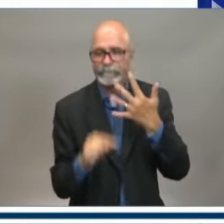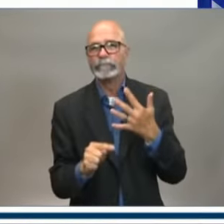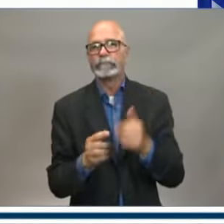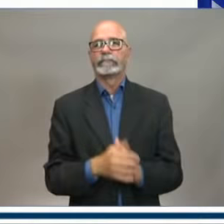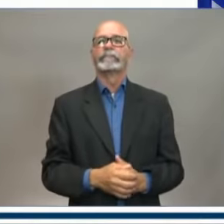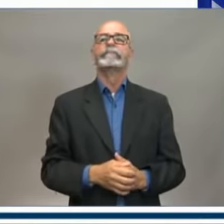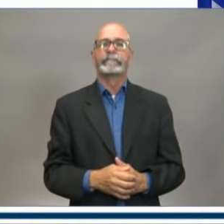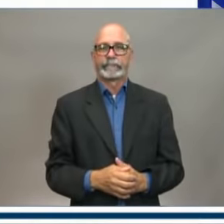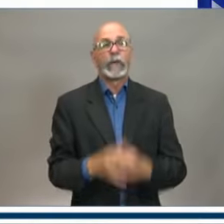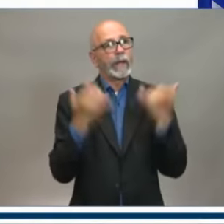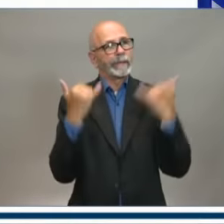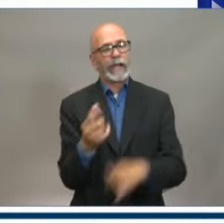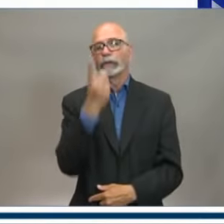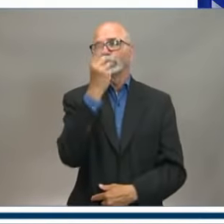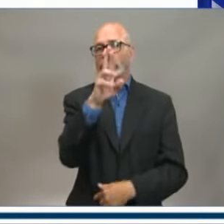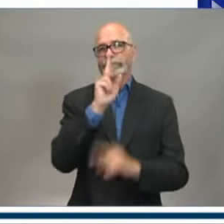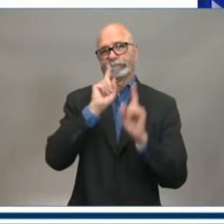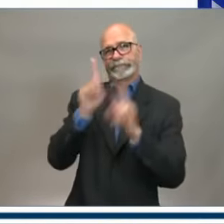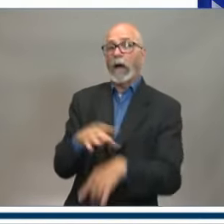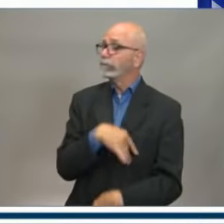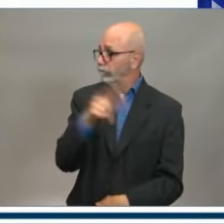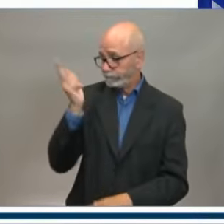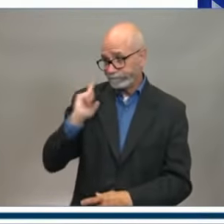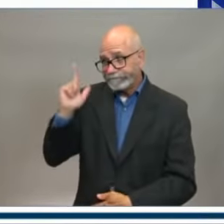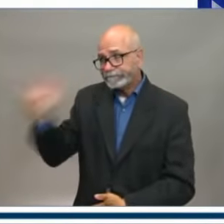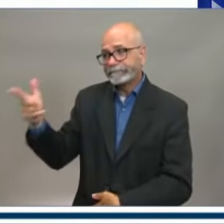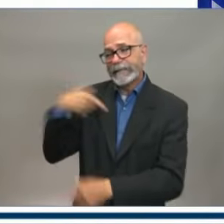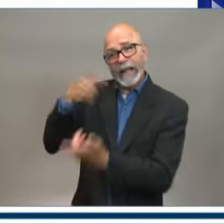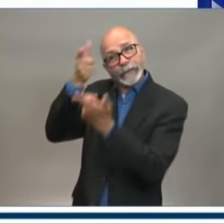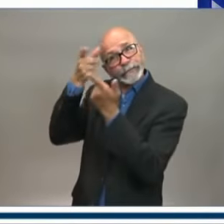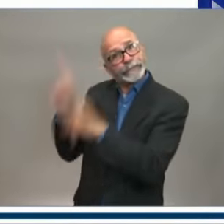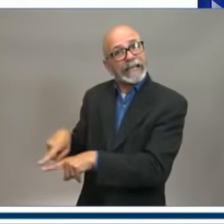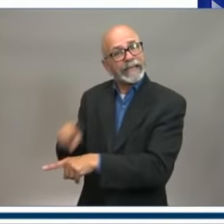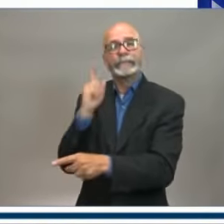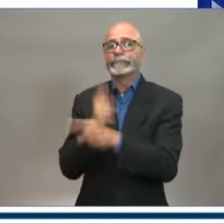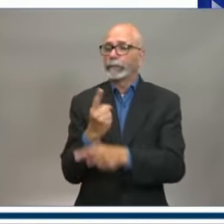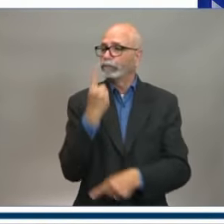of COVID-19, which brings our total number of confirmed cases to